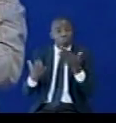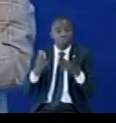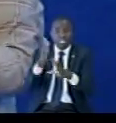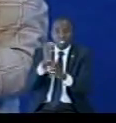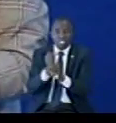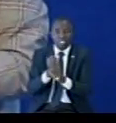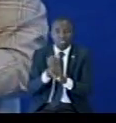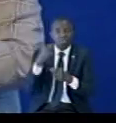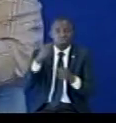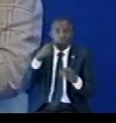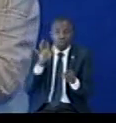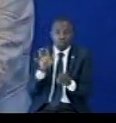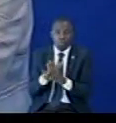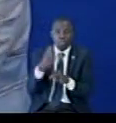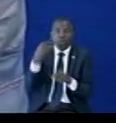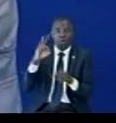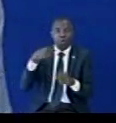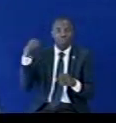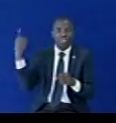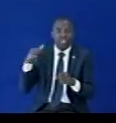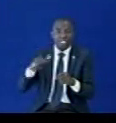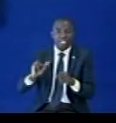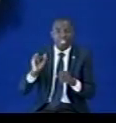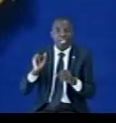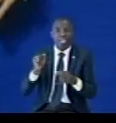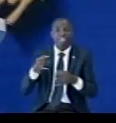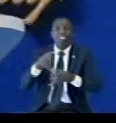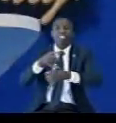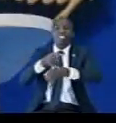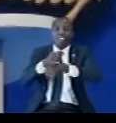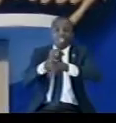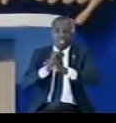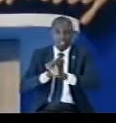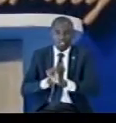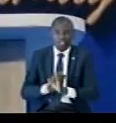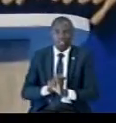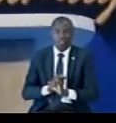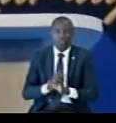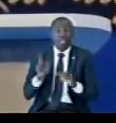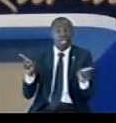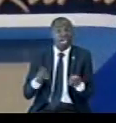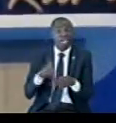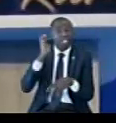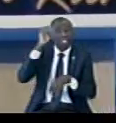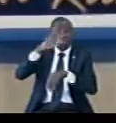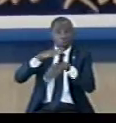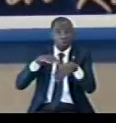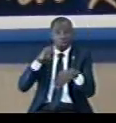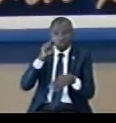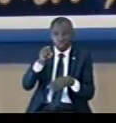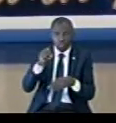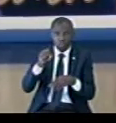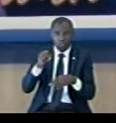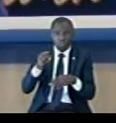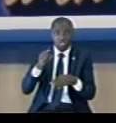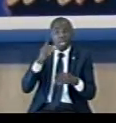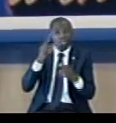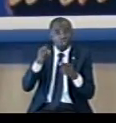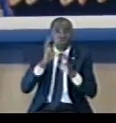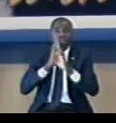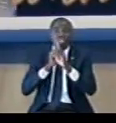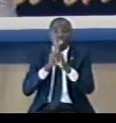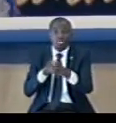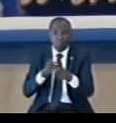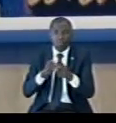receive the promise of eternal inheritance. As he calls you and you respond, as